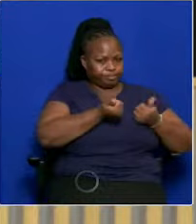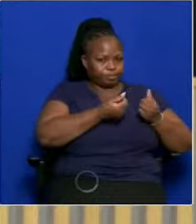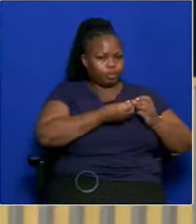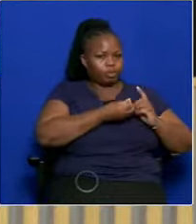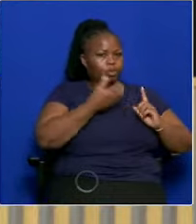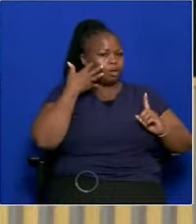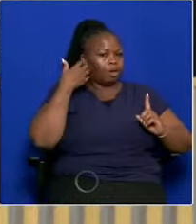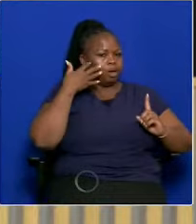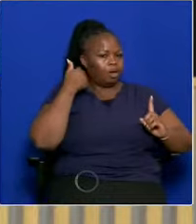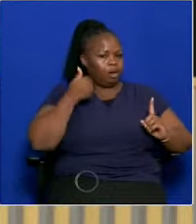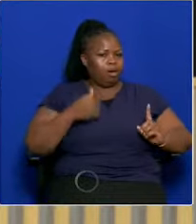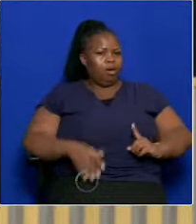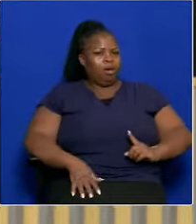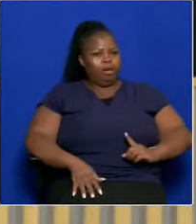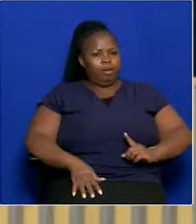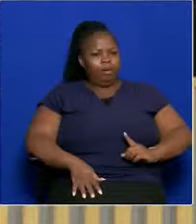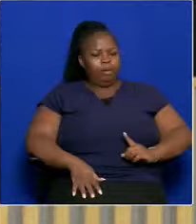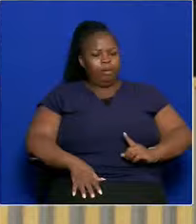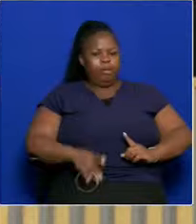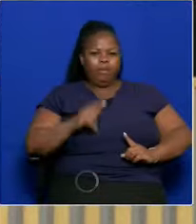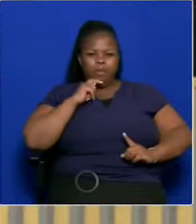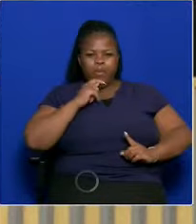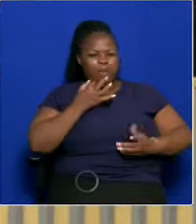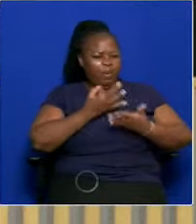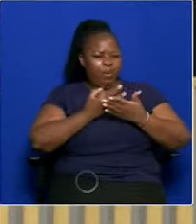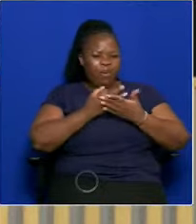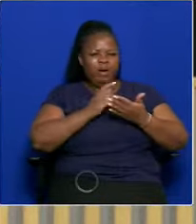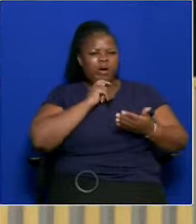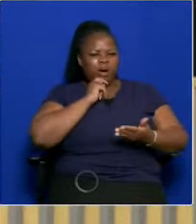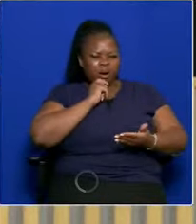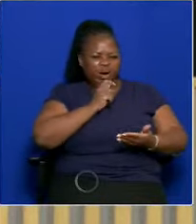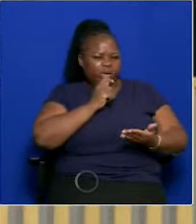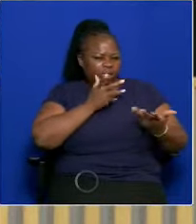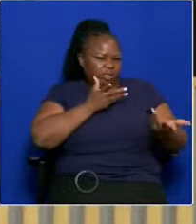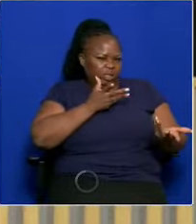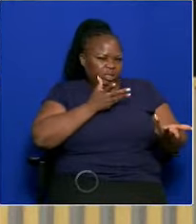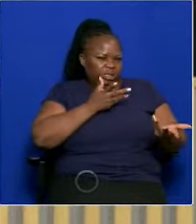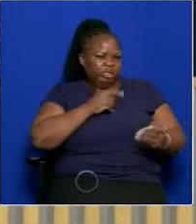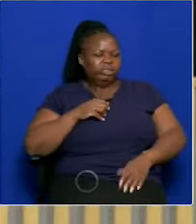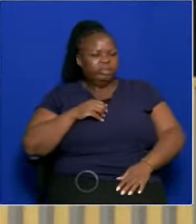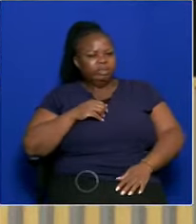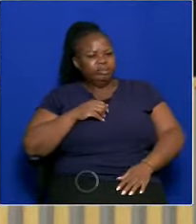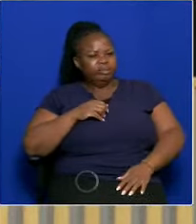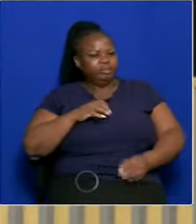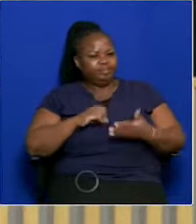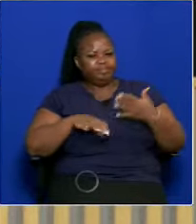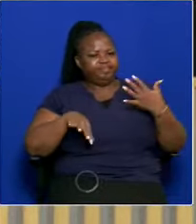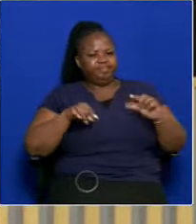A fact that we can't do much about, we can't delete it.